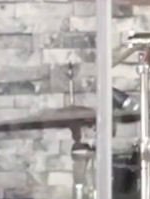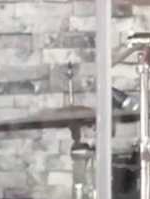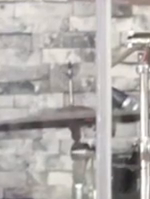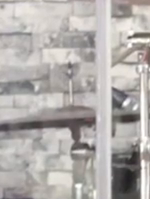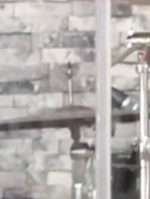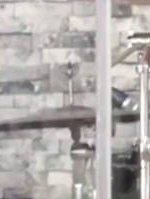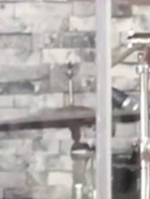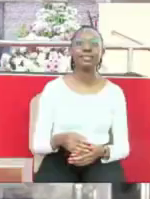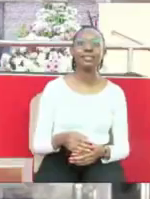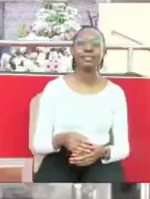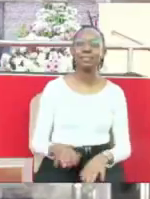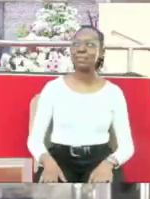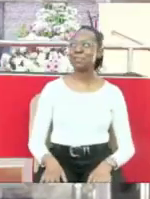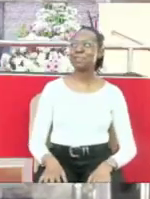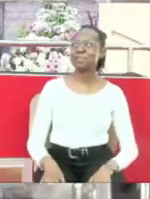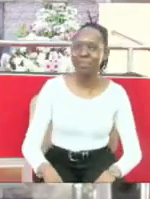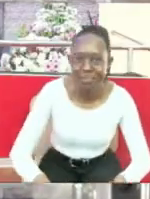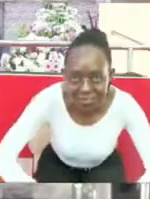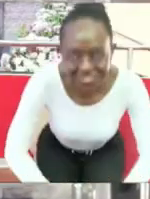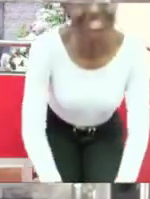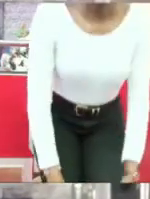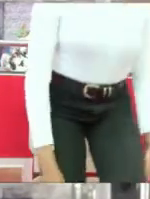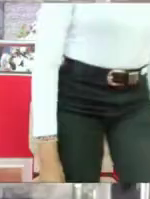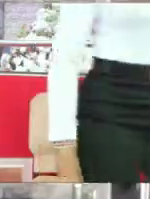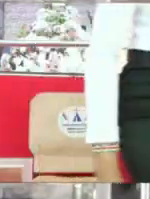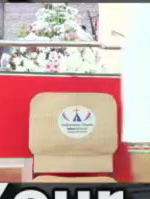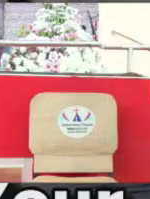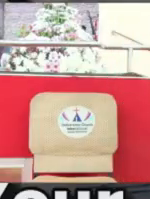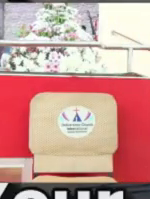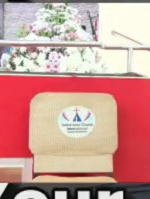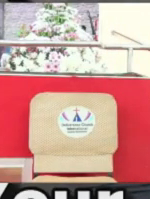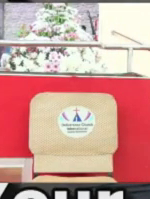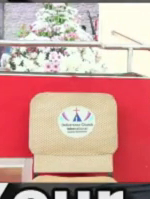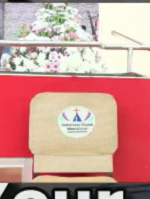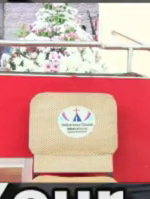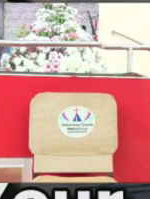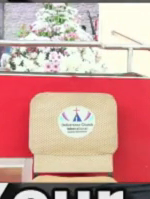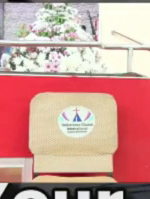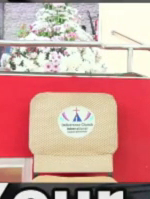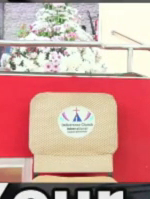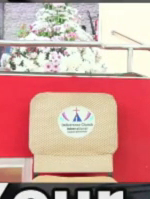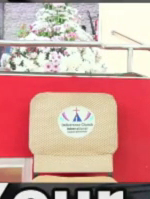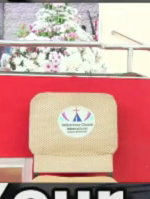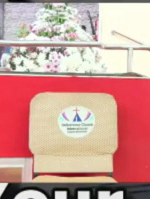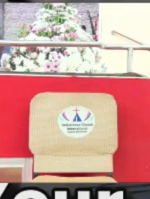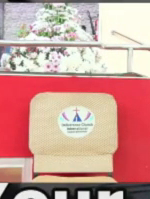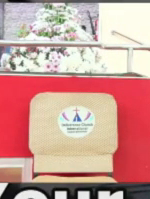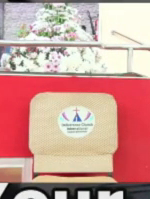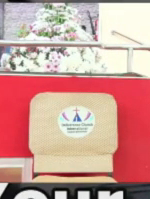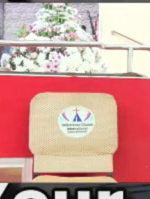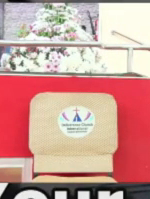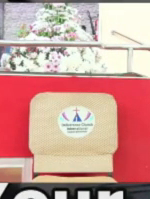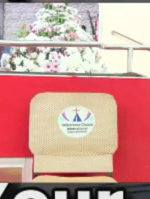Walawi 23:40. Rejoice before the Lord your God. Furahini mbele za Bwana Mungu wenu. So as we choose to make this day a